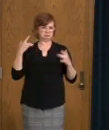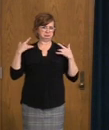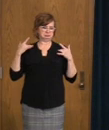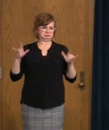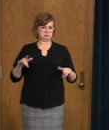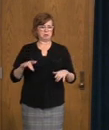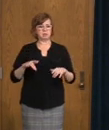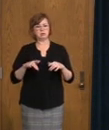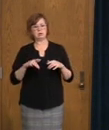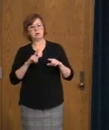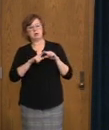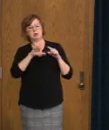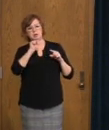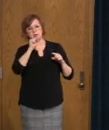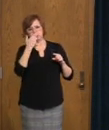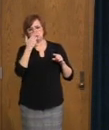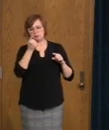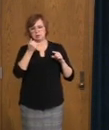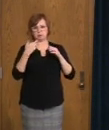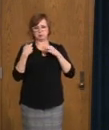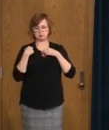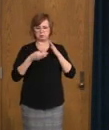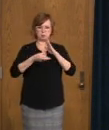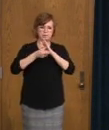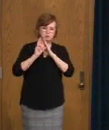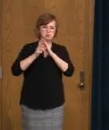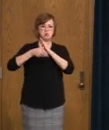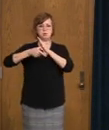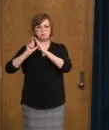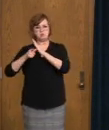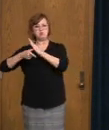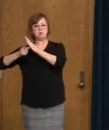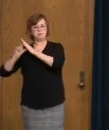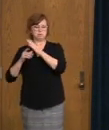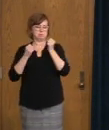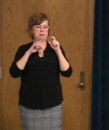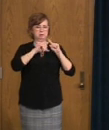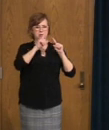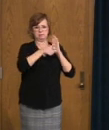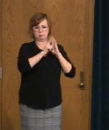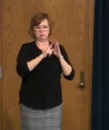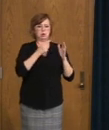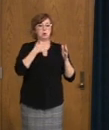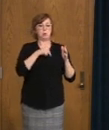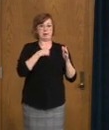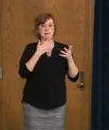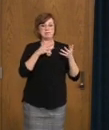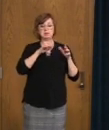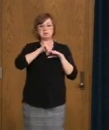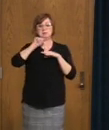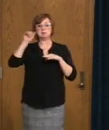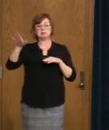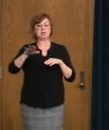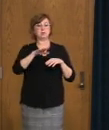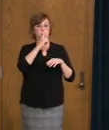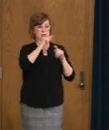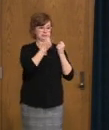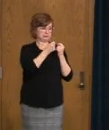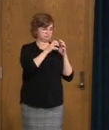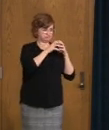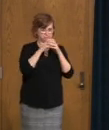critical incident reviews, program reviews. We've had a team inside the Parkside Extended Care looking